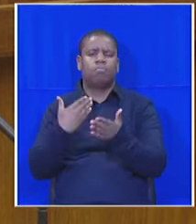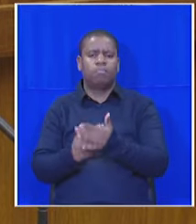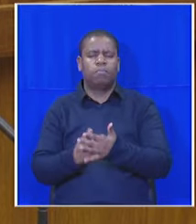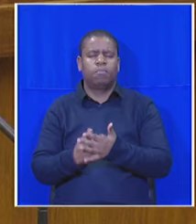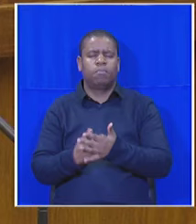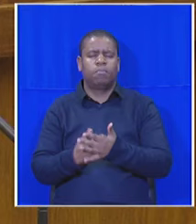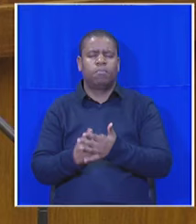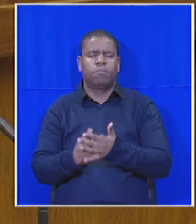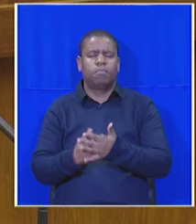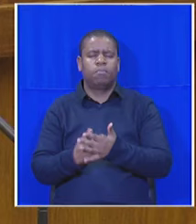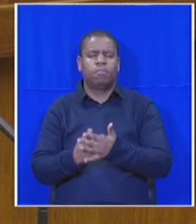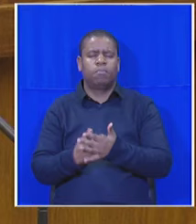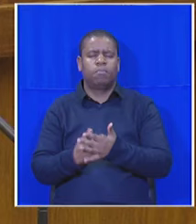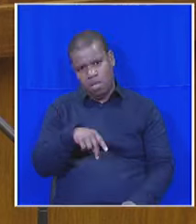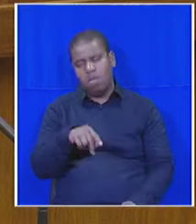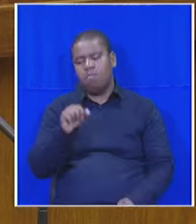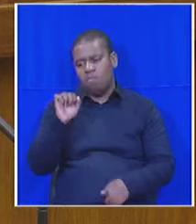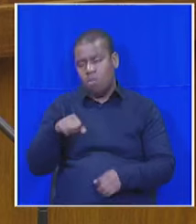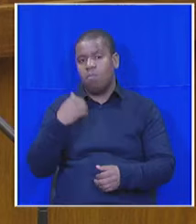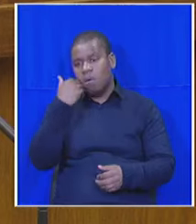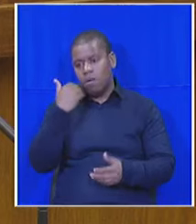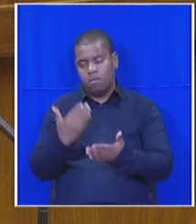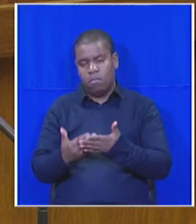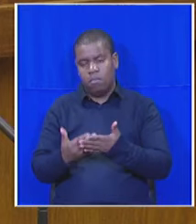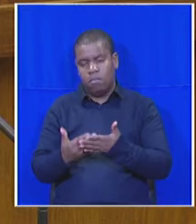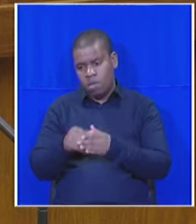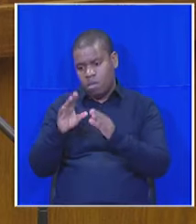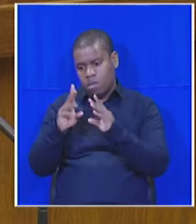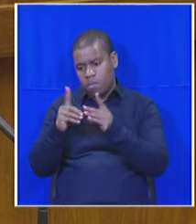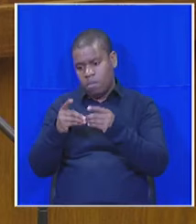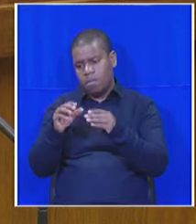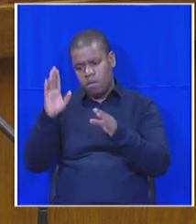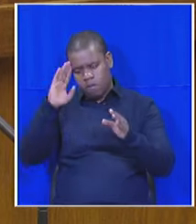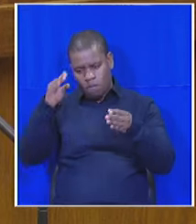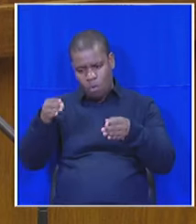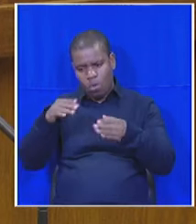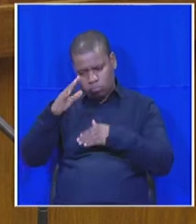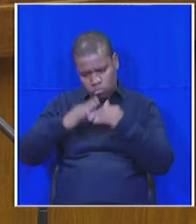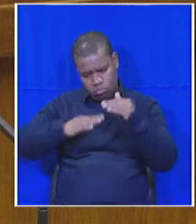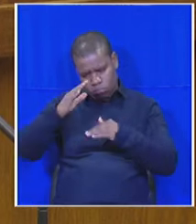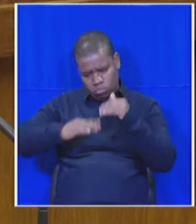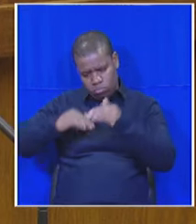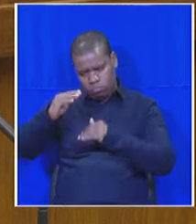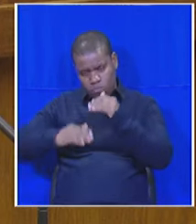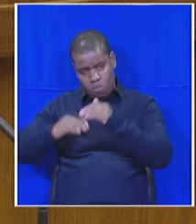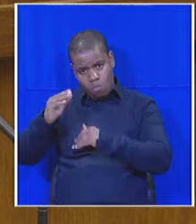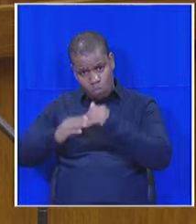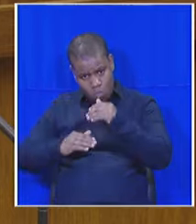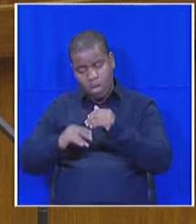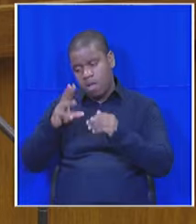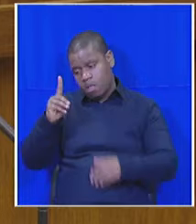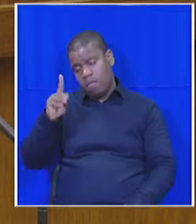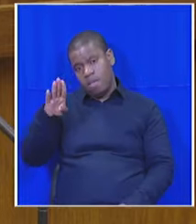The NDP highlighted key areas that the department must focus on in the building of the